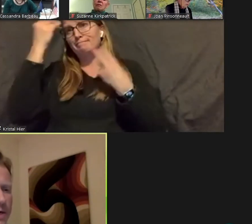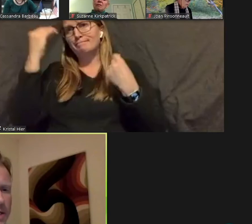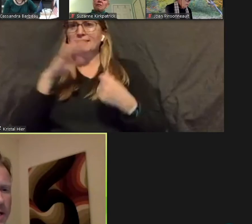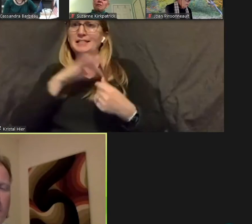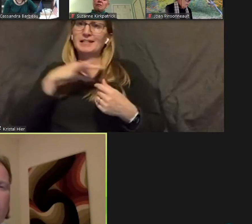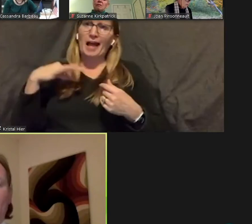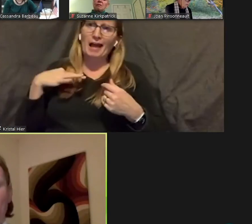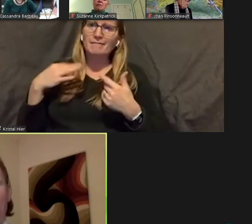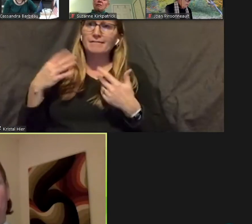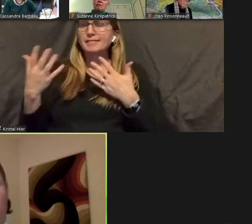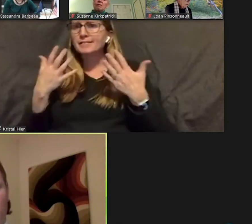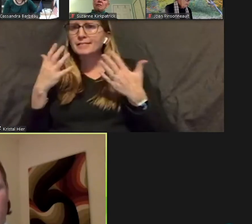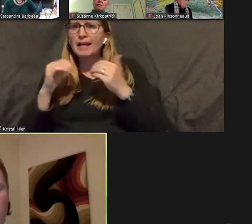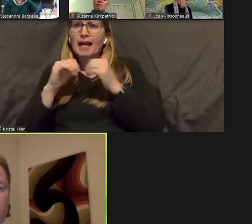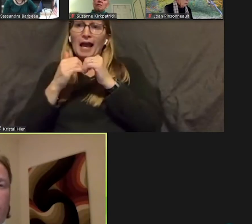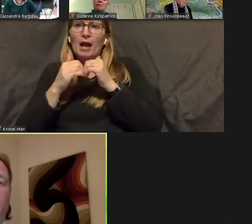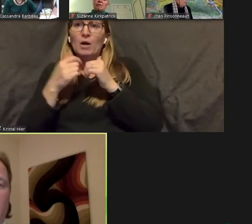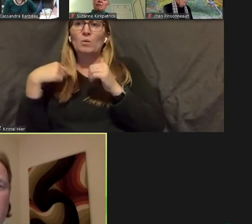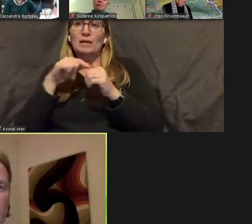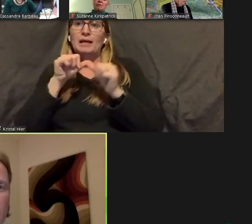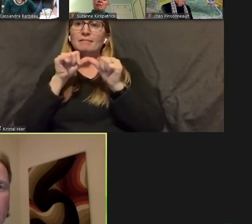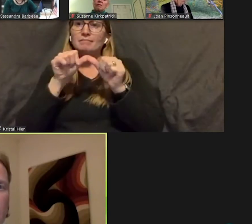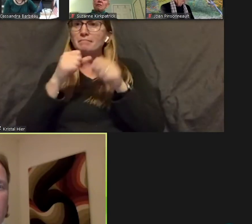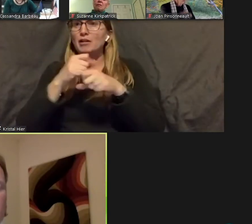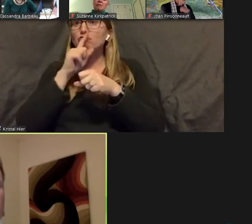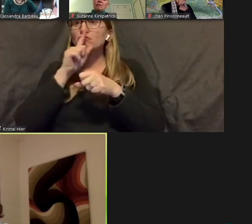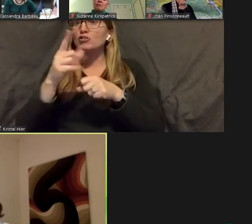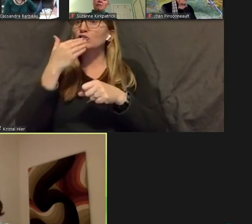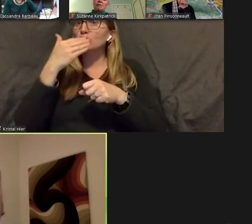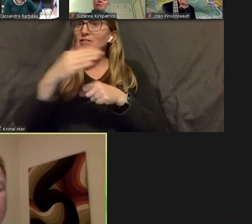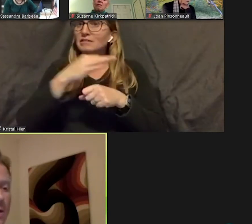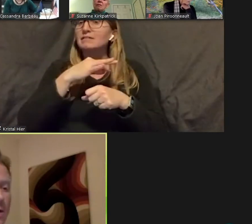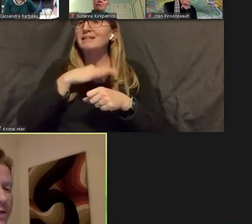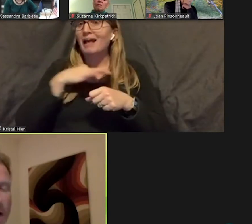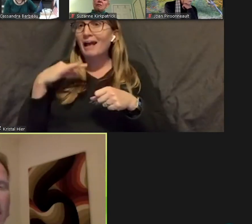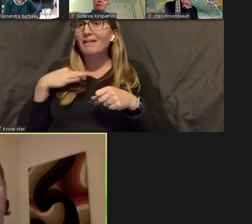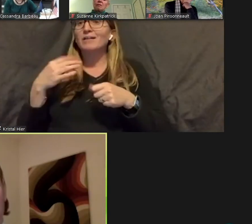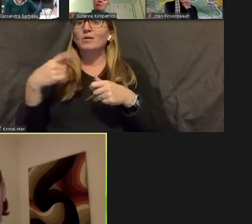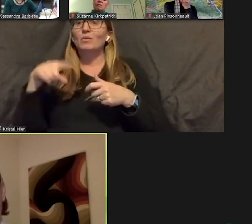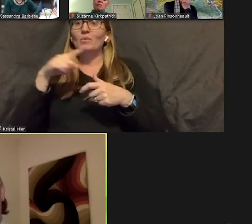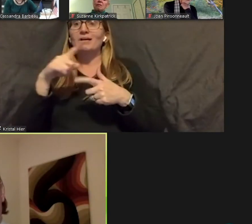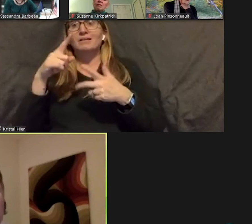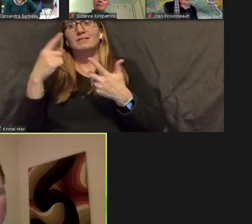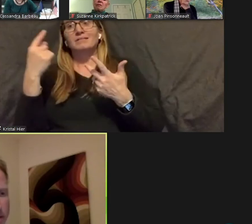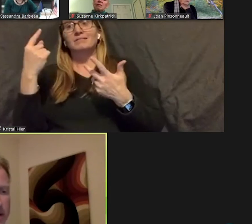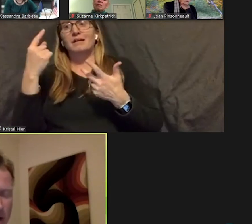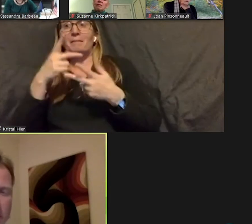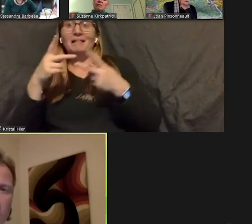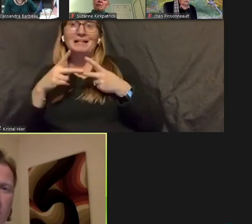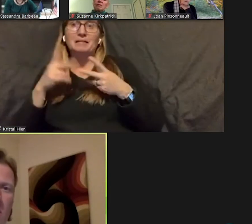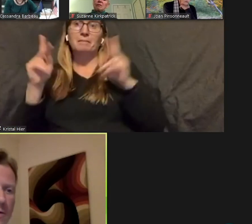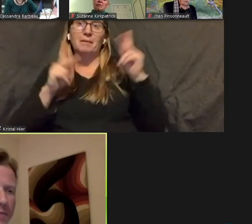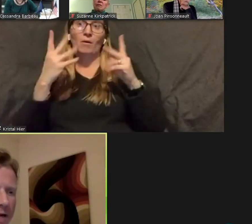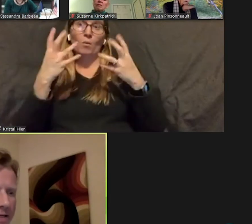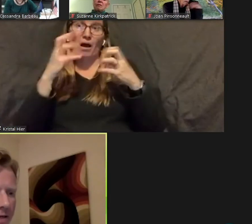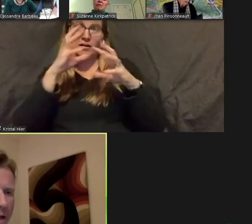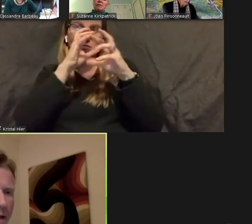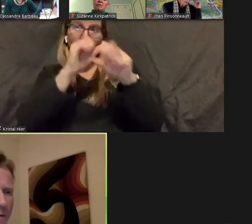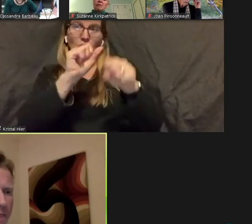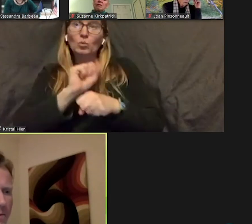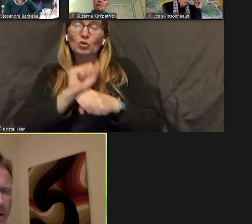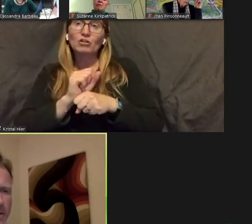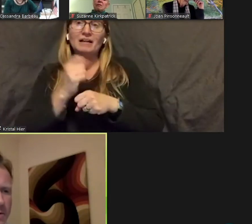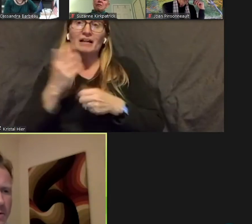consider ways in which it can remain an employer of choice in the social work and early childhood industries and sectors that are in